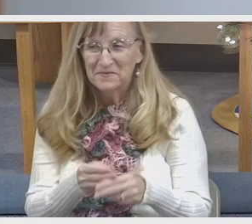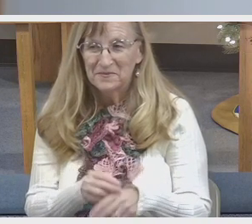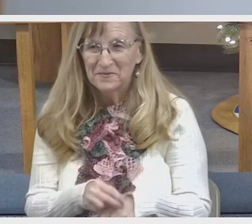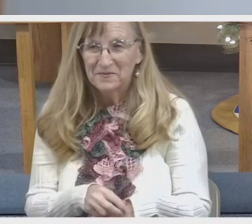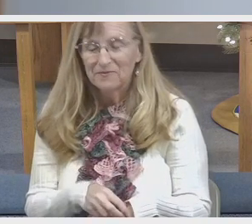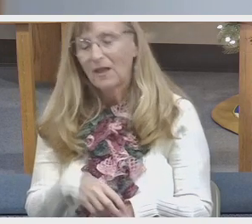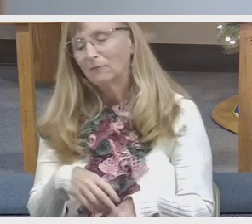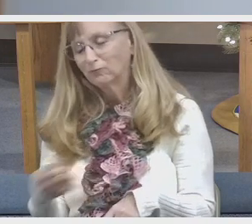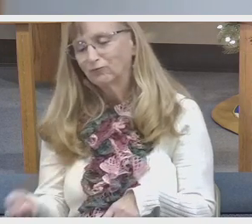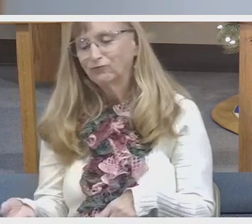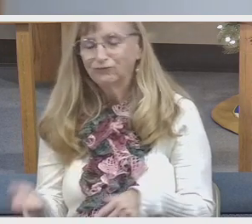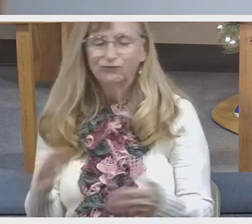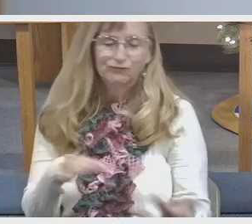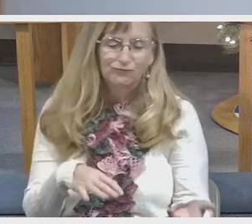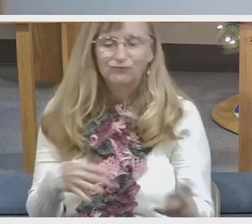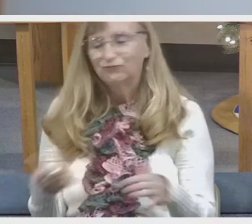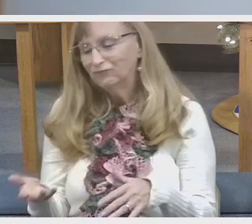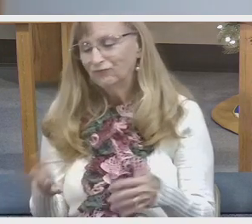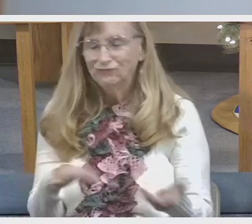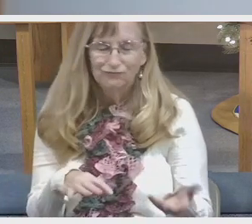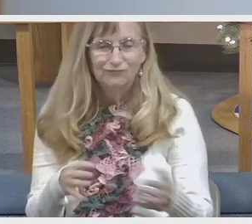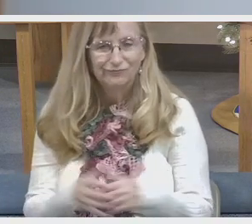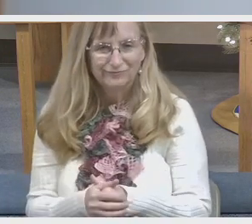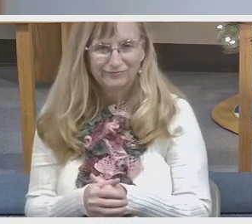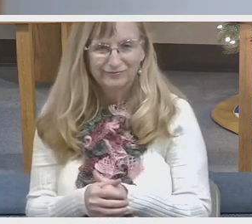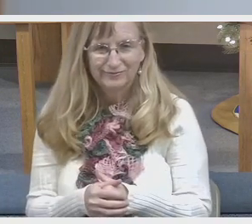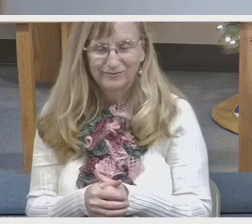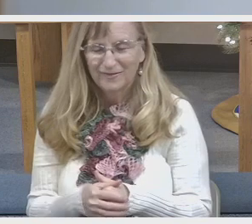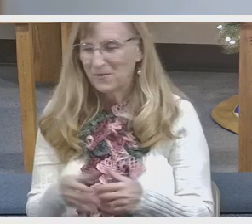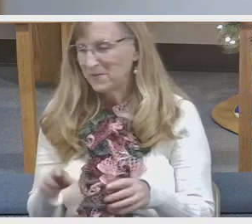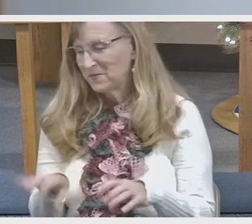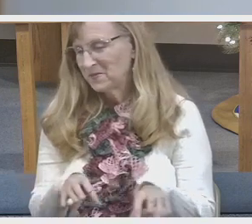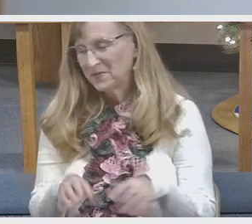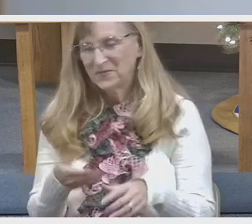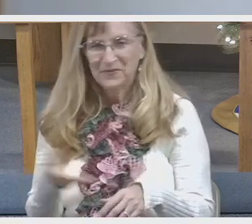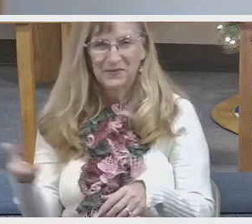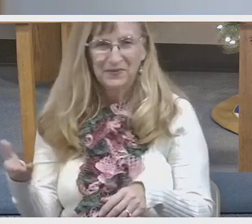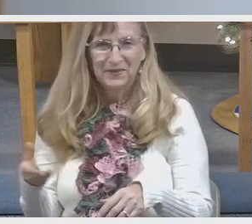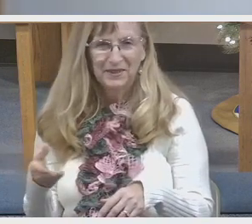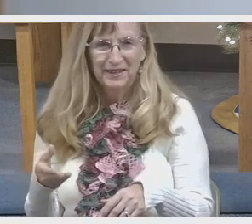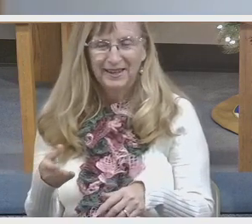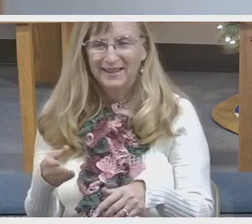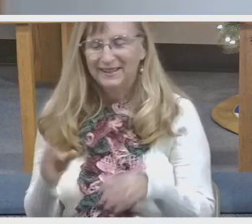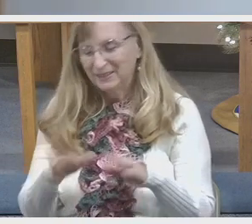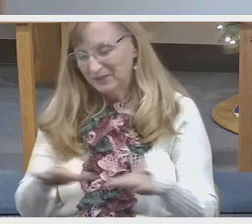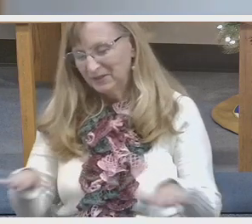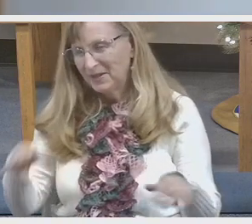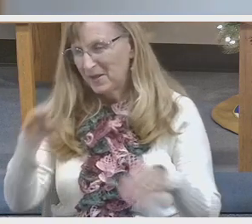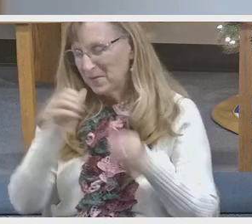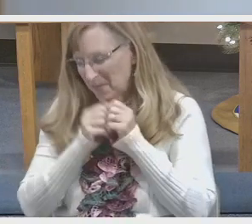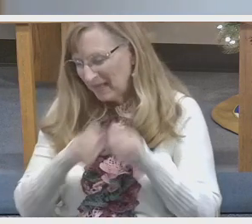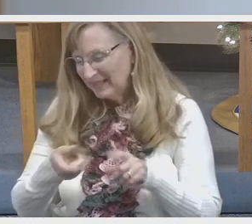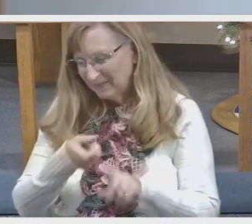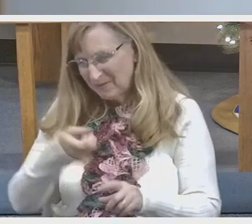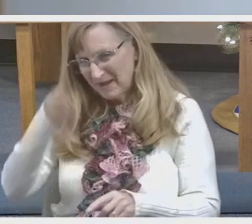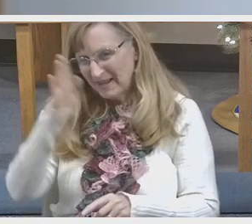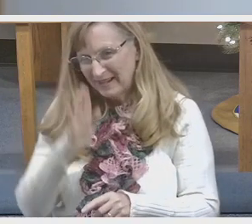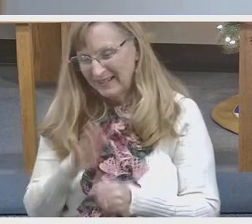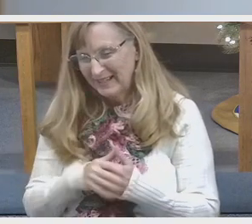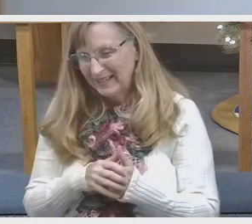Back and forth, we do such things as we live on this earth, and children are certainly a blessing from God.